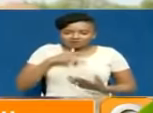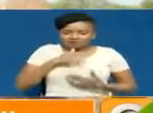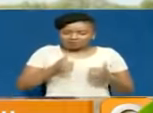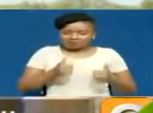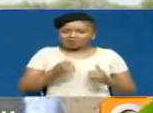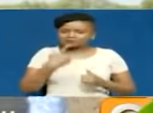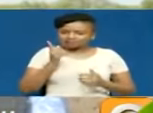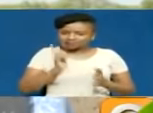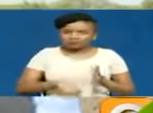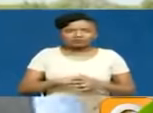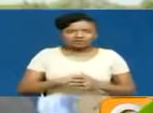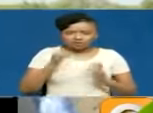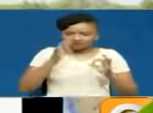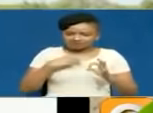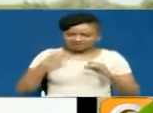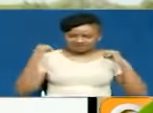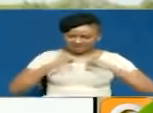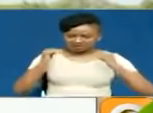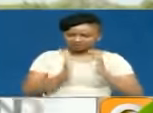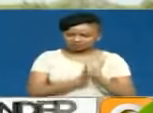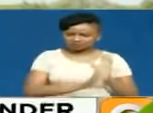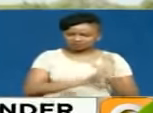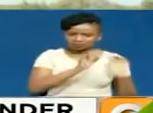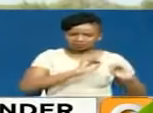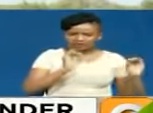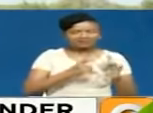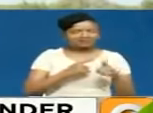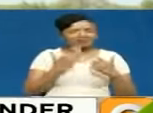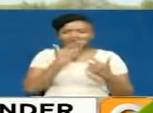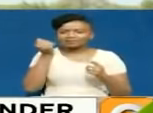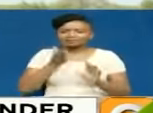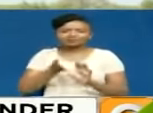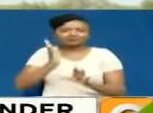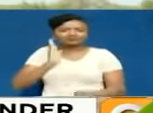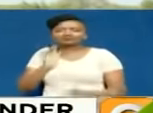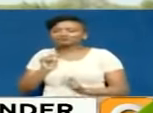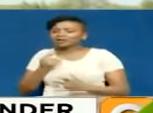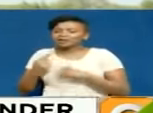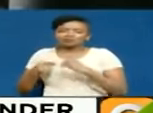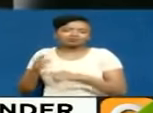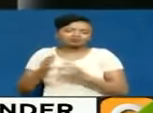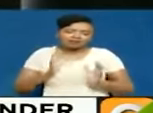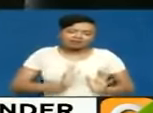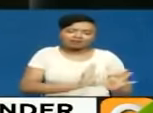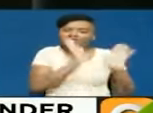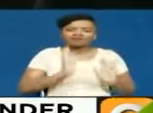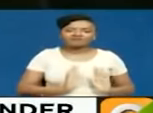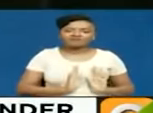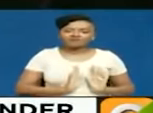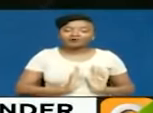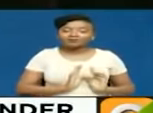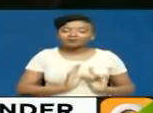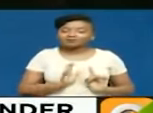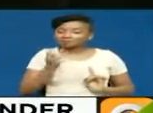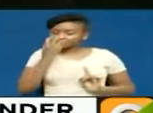agree with my principle, the best thing is to take a walk and let the person be. For Ruto